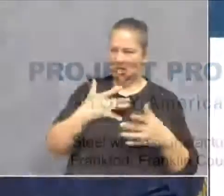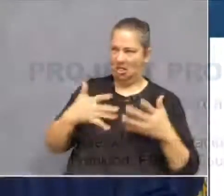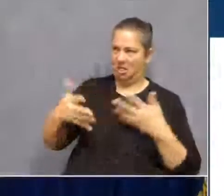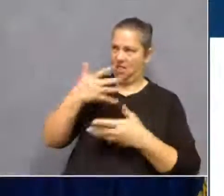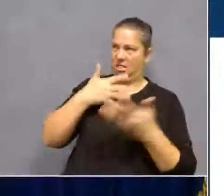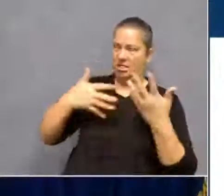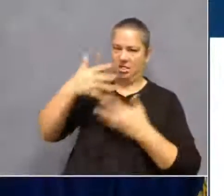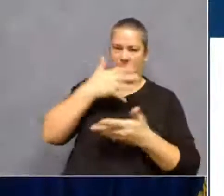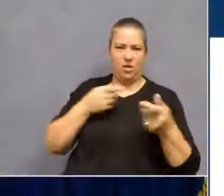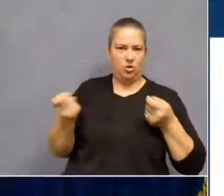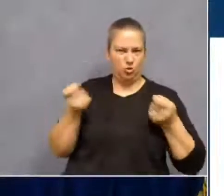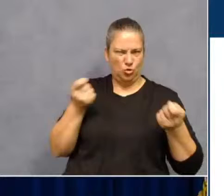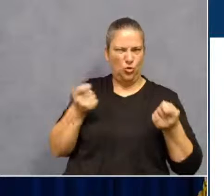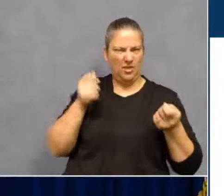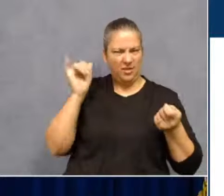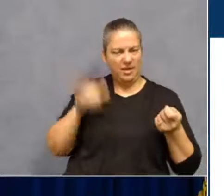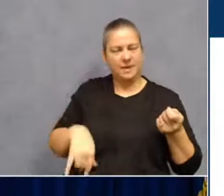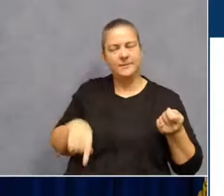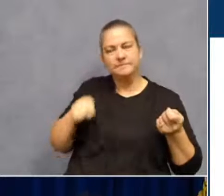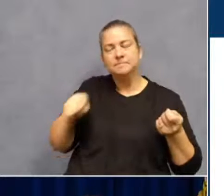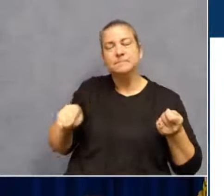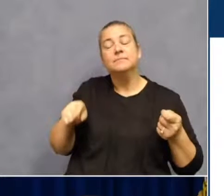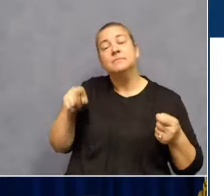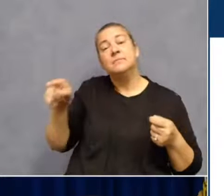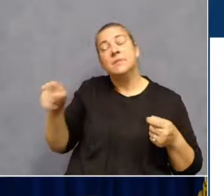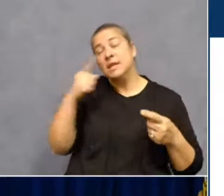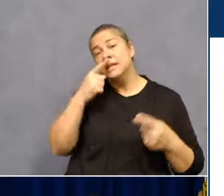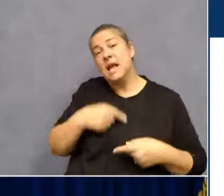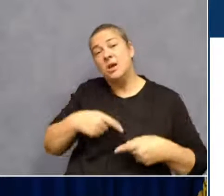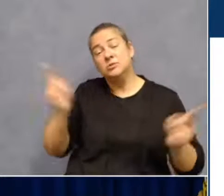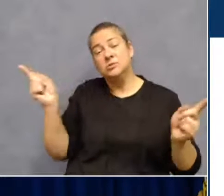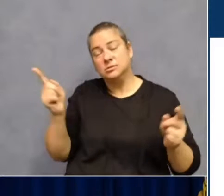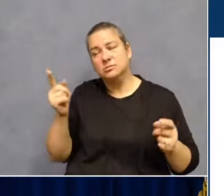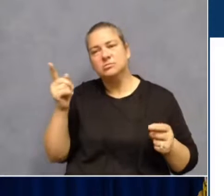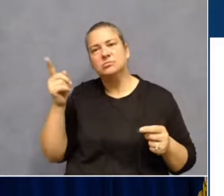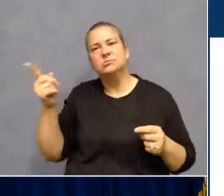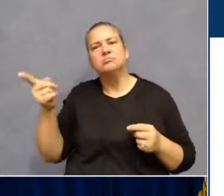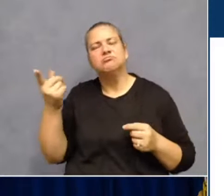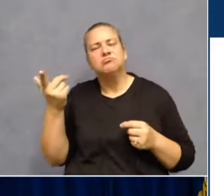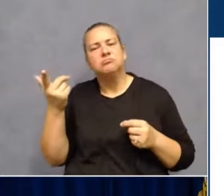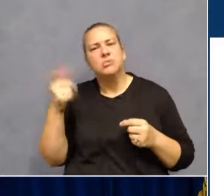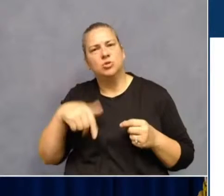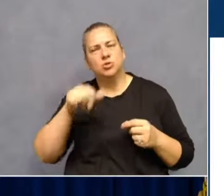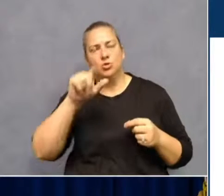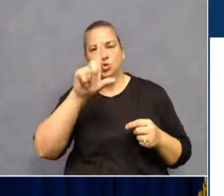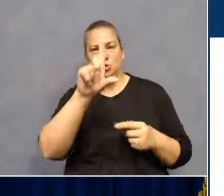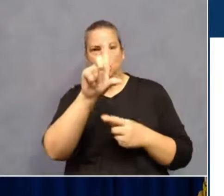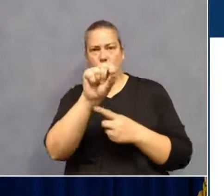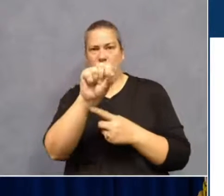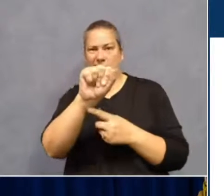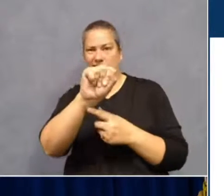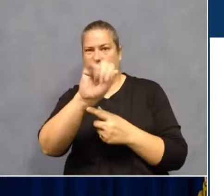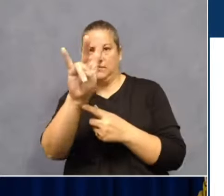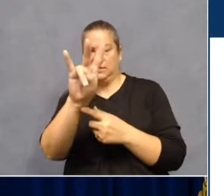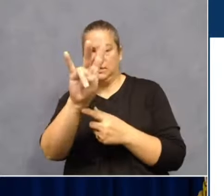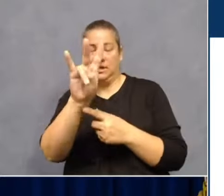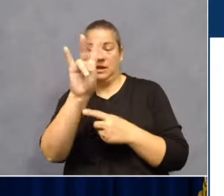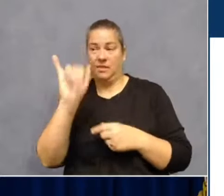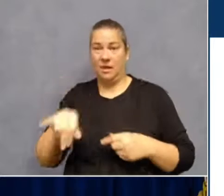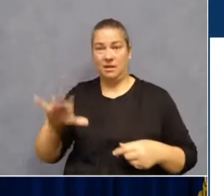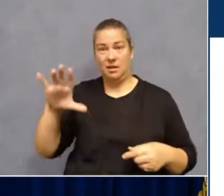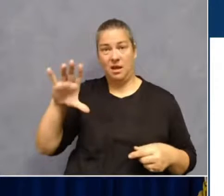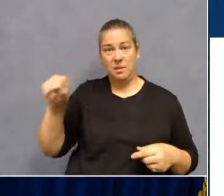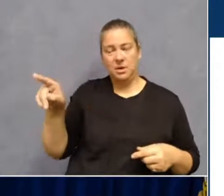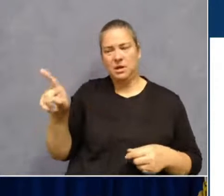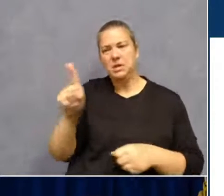marketing presence. It was originally announced in December of 2017. Company's commitment to its current staff with the hopes of